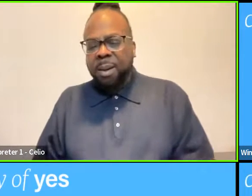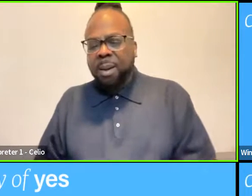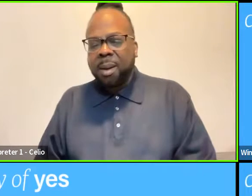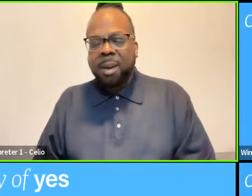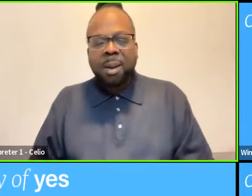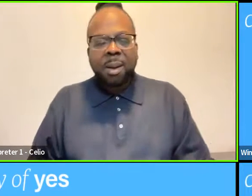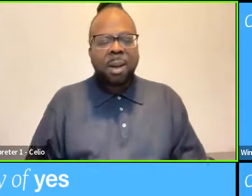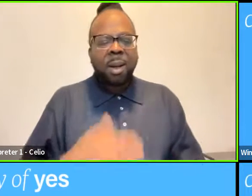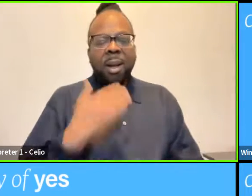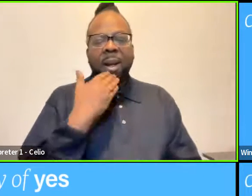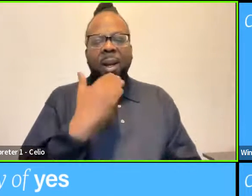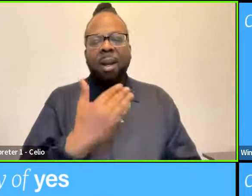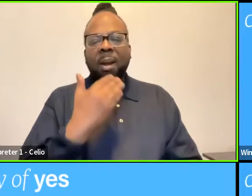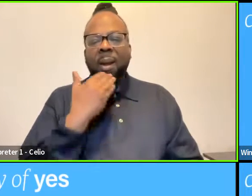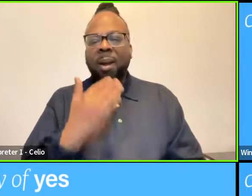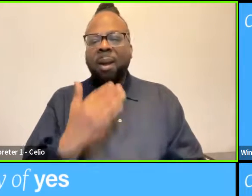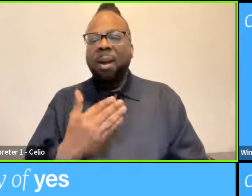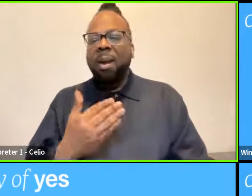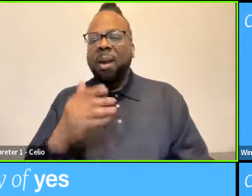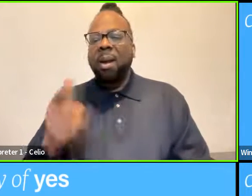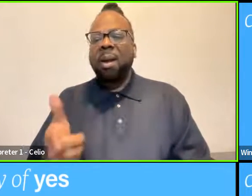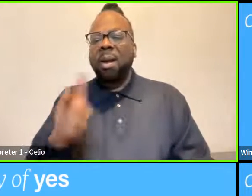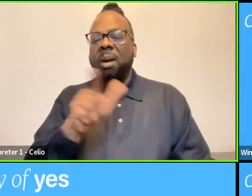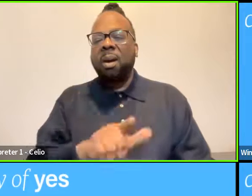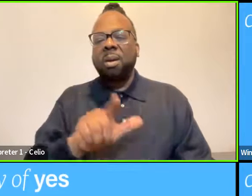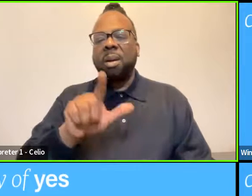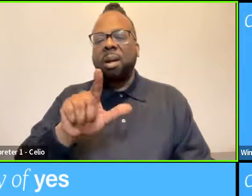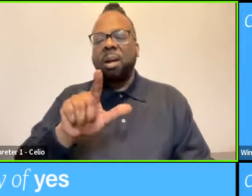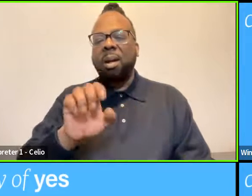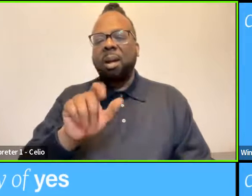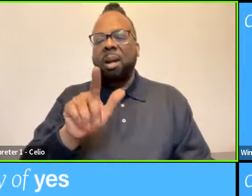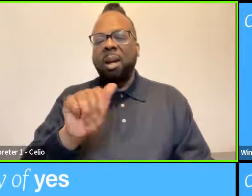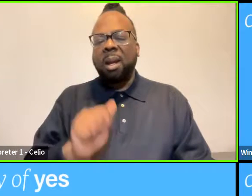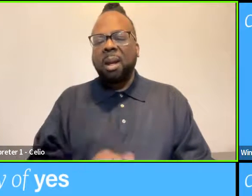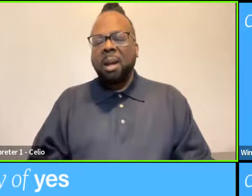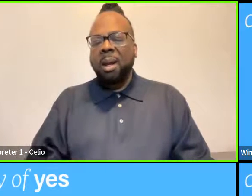Thank you. Can we go to Layla?